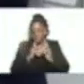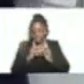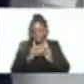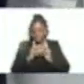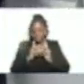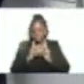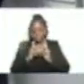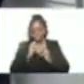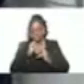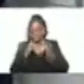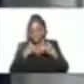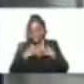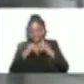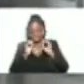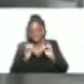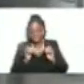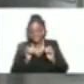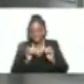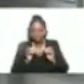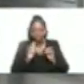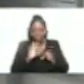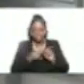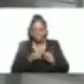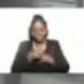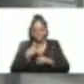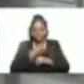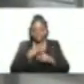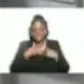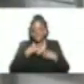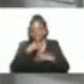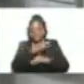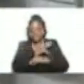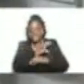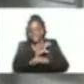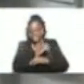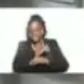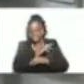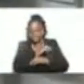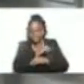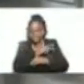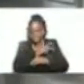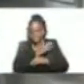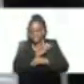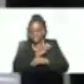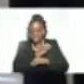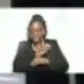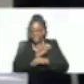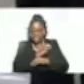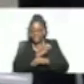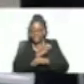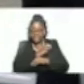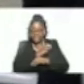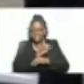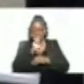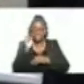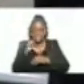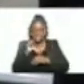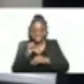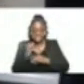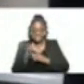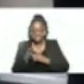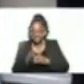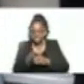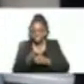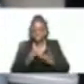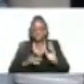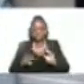And as Agriculture and Marine Resources Minister, the Honorable Jomo Campbell noted during this morning's press conference, even the local fishing